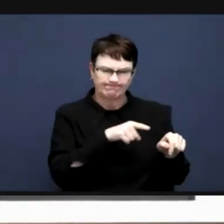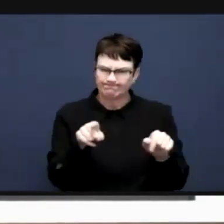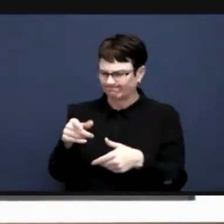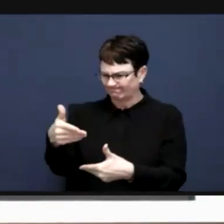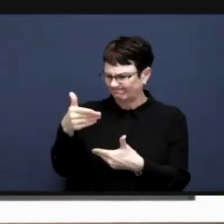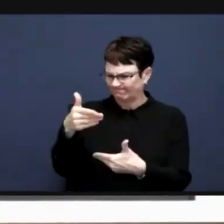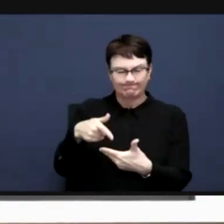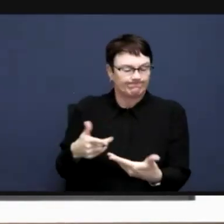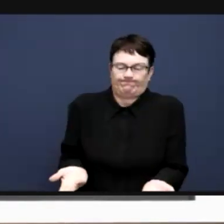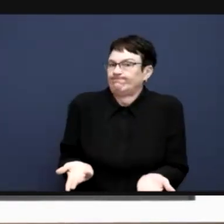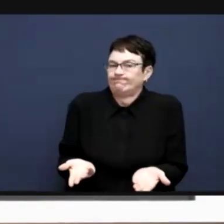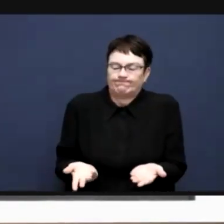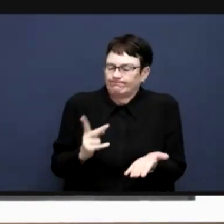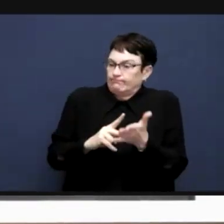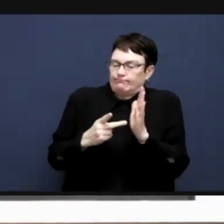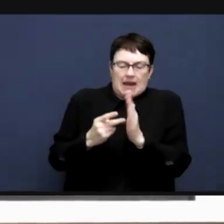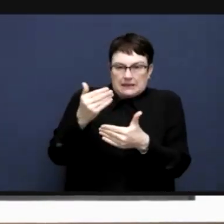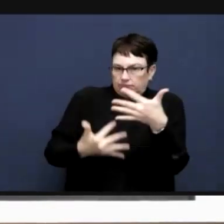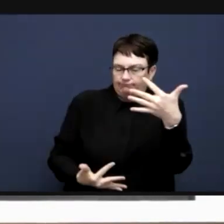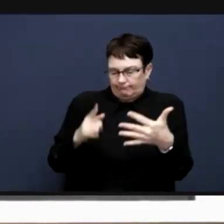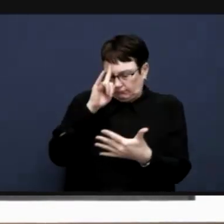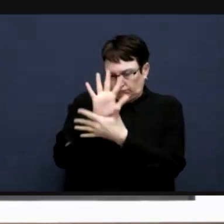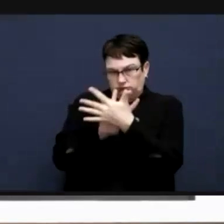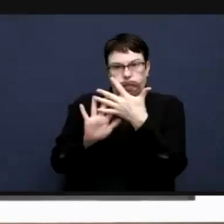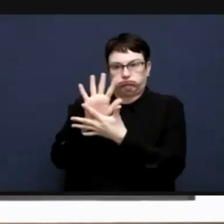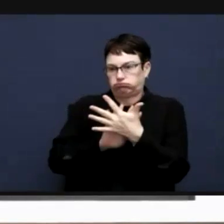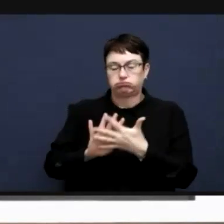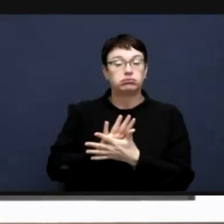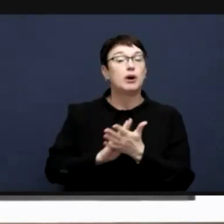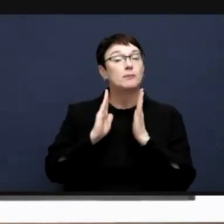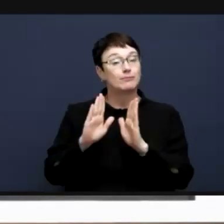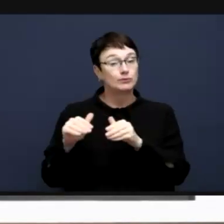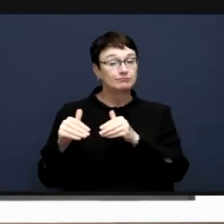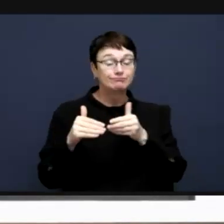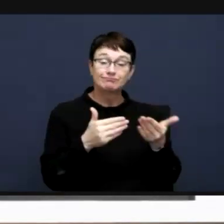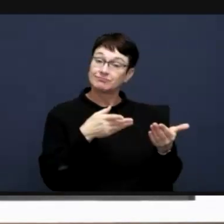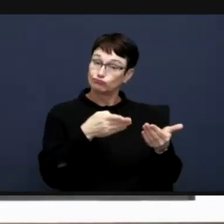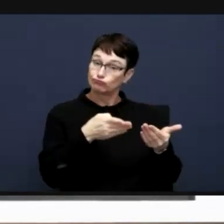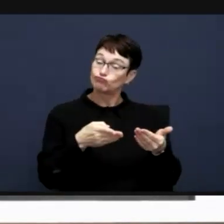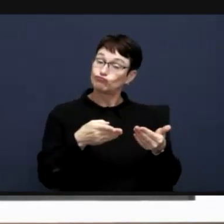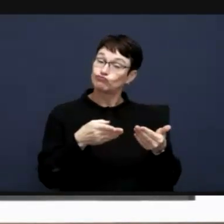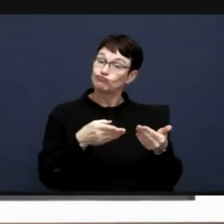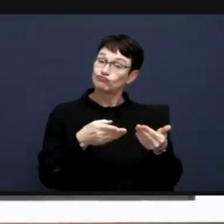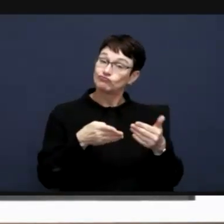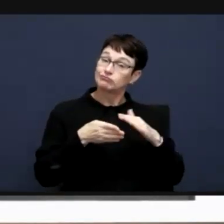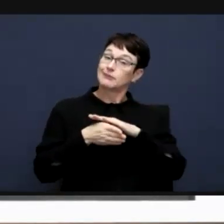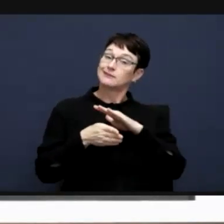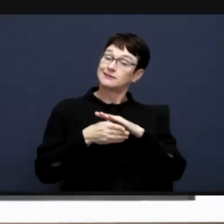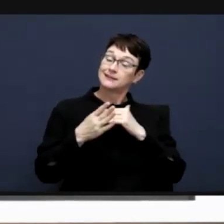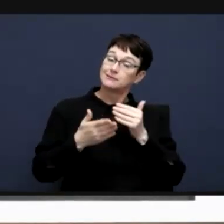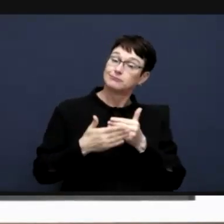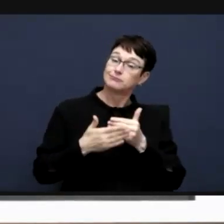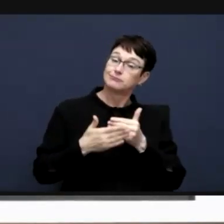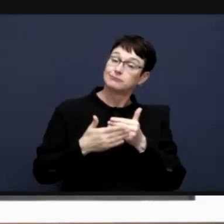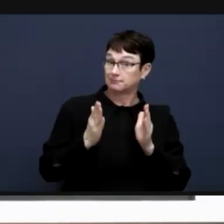is provided in an inaccessible format, then maybe the support service is to remediate that.